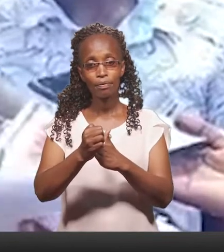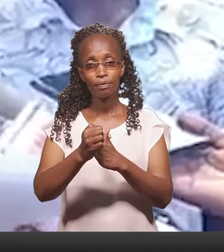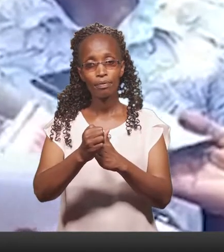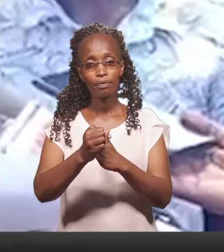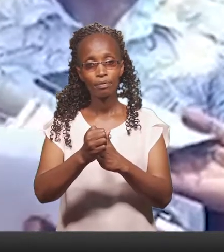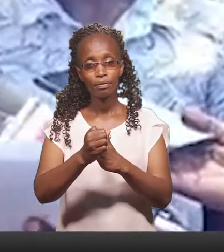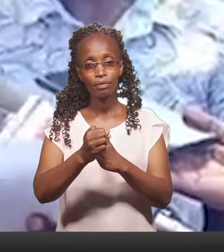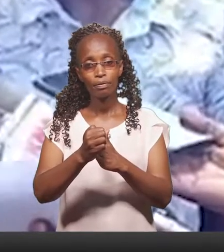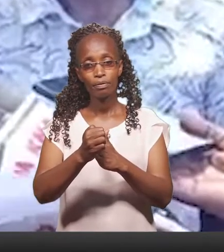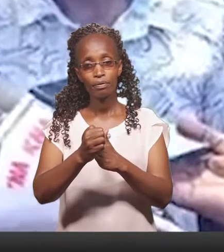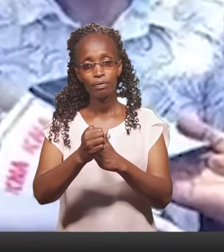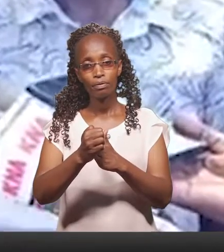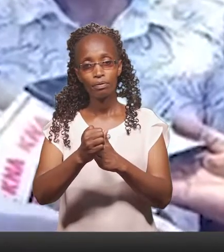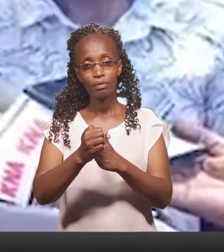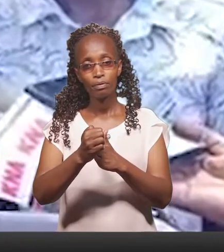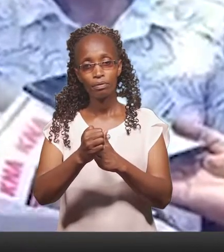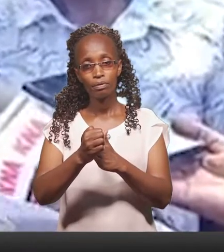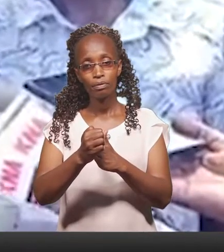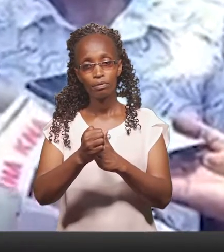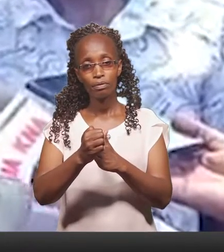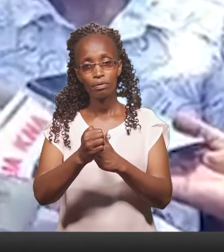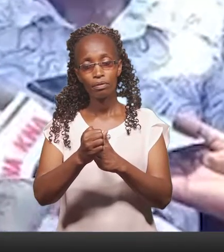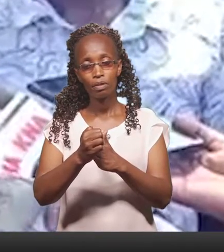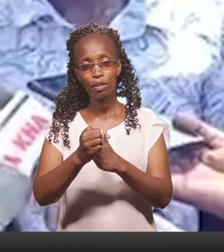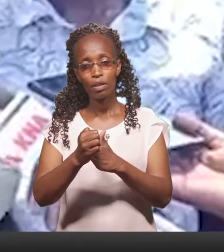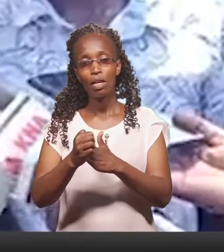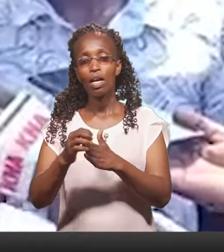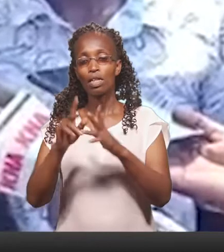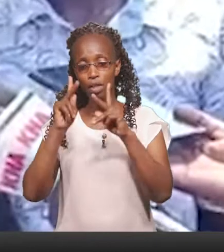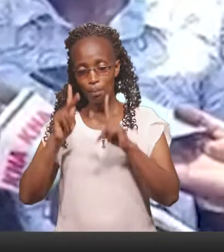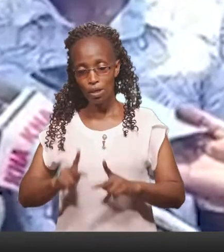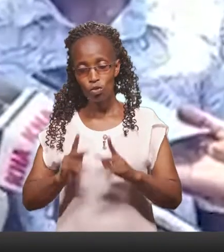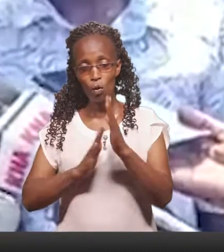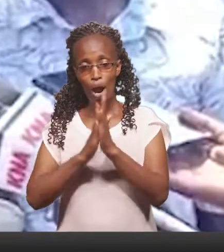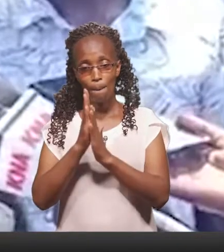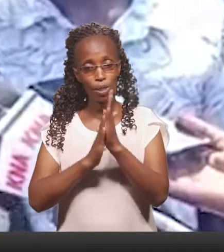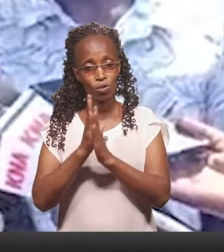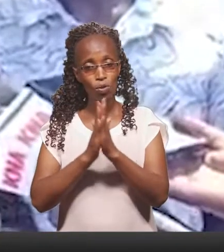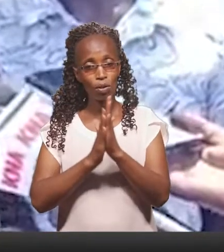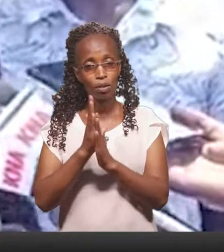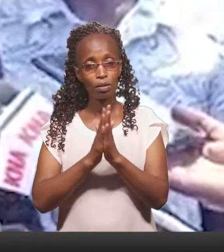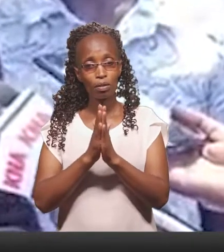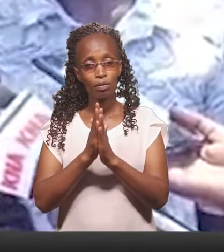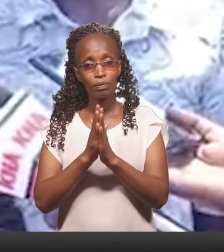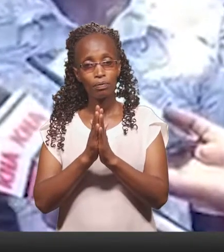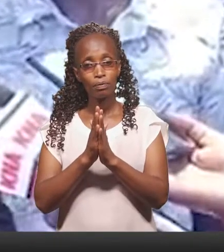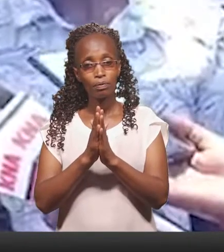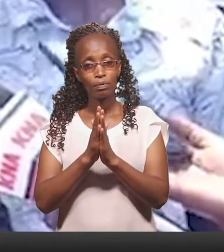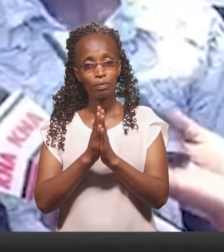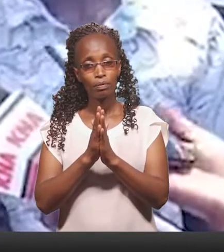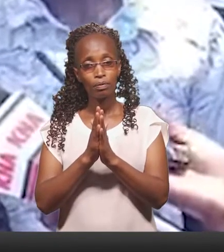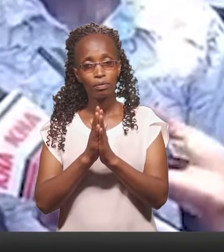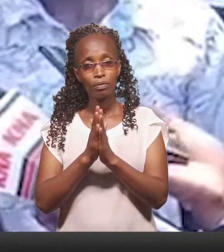lead prevail over the above the personal ambitions, and that the